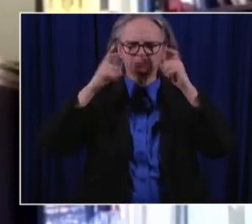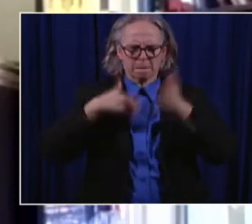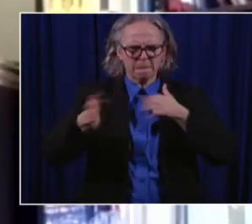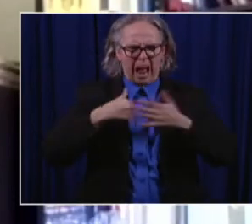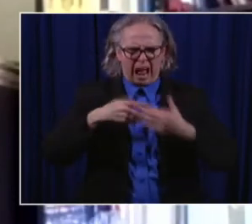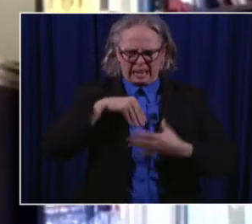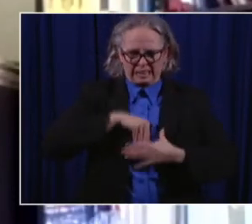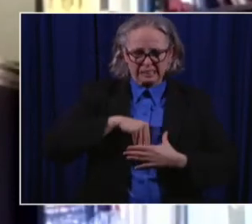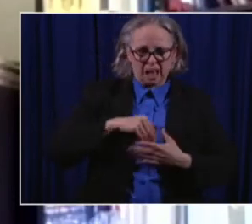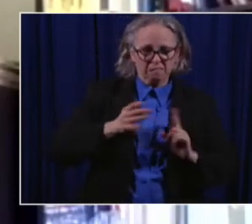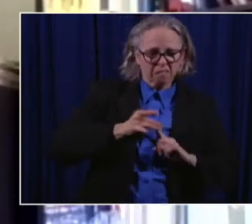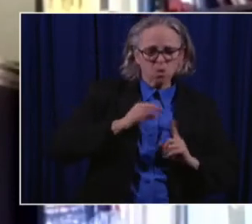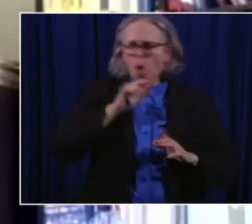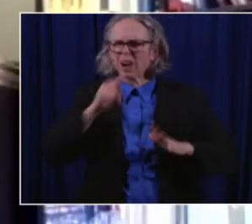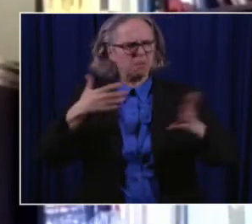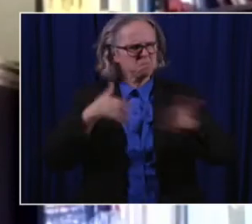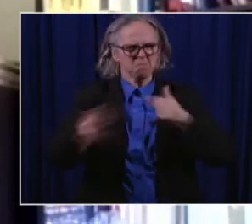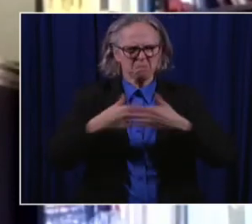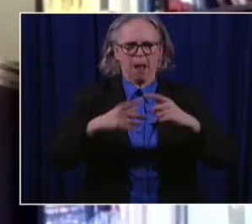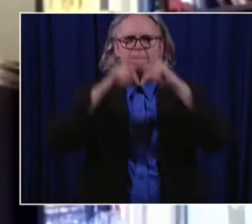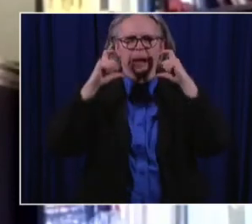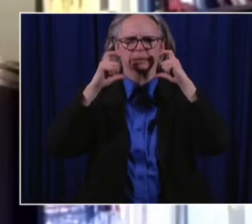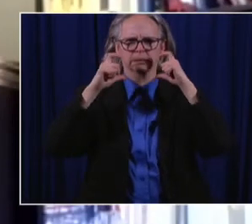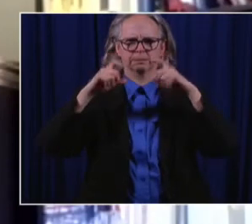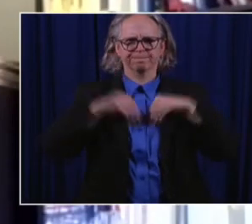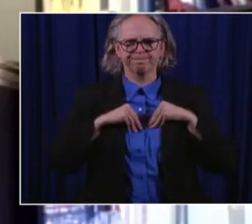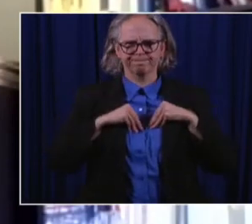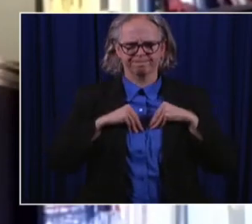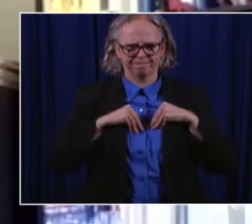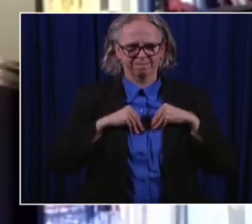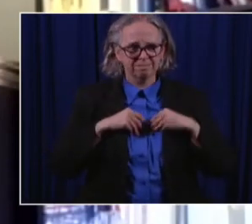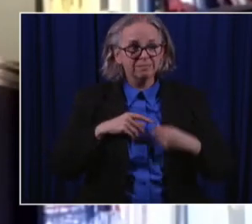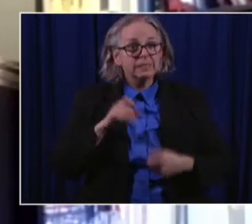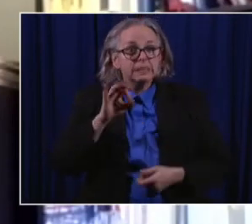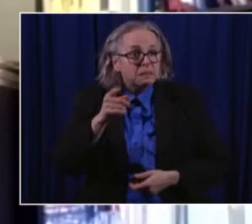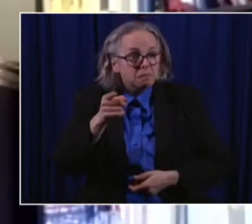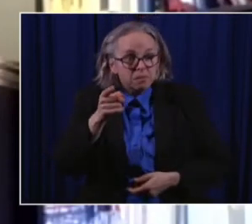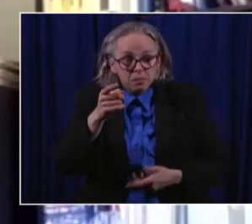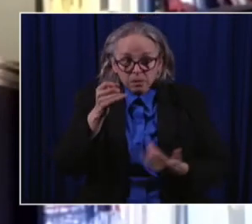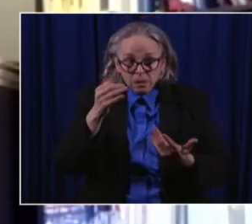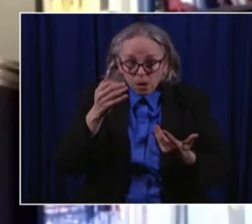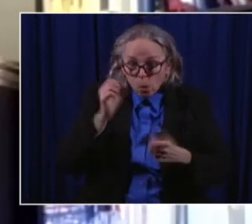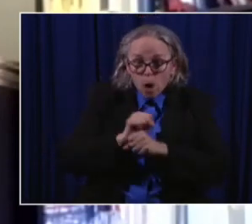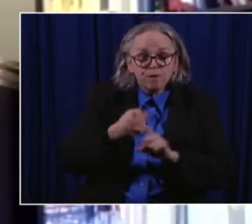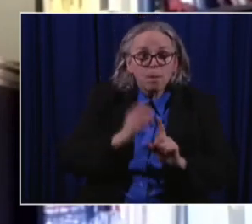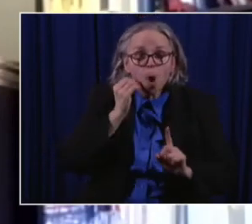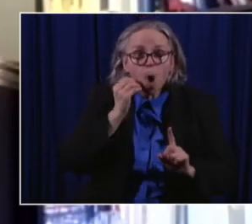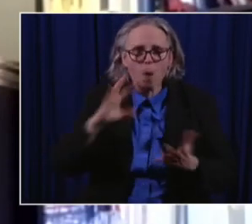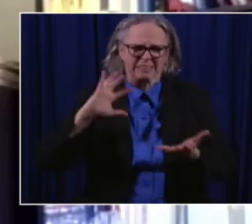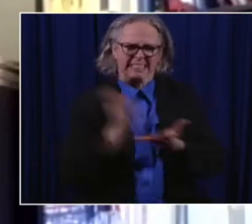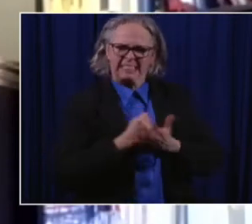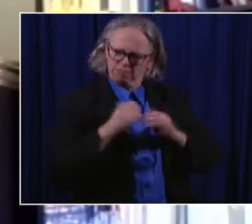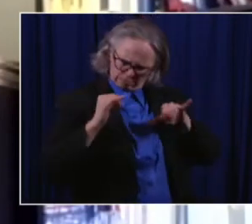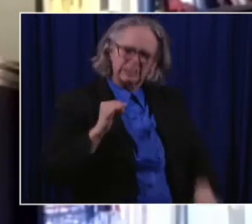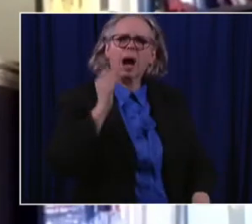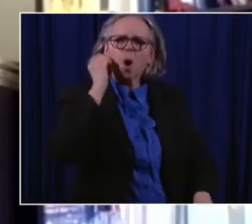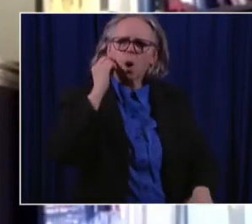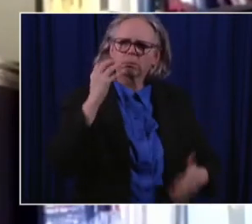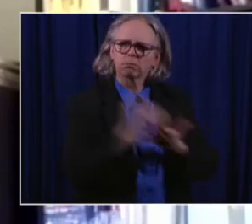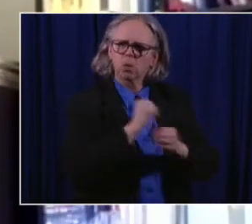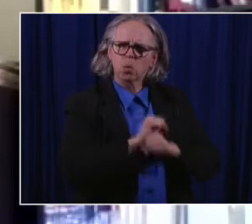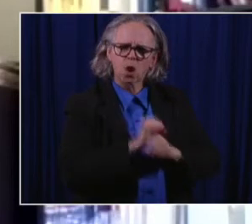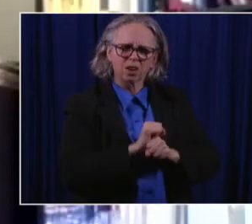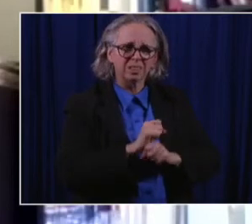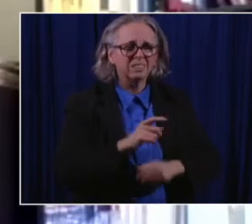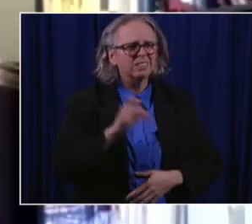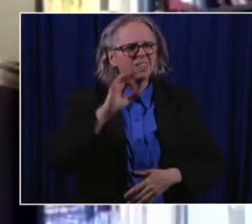from home if you're able to do so. Do not eat or drink with anyone outside of your household. Do not attend gatherings in private homes with people